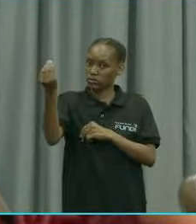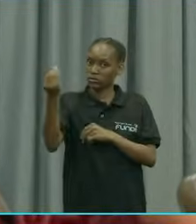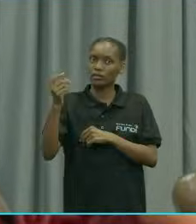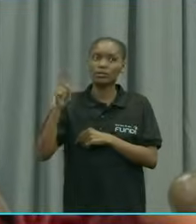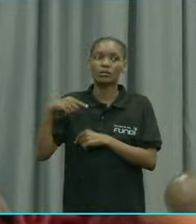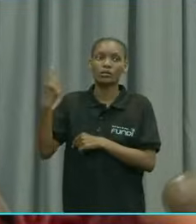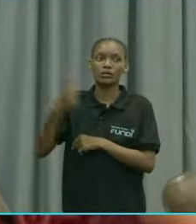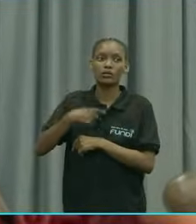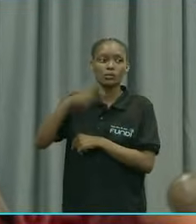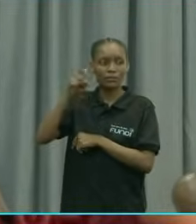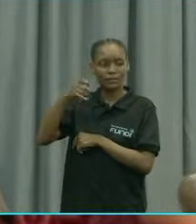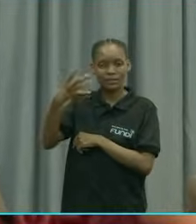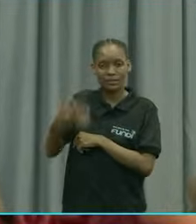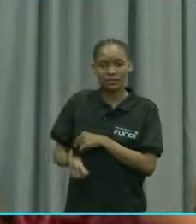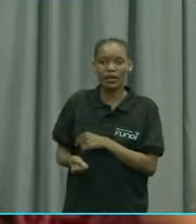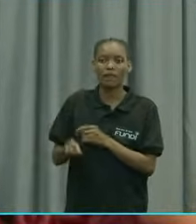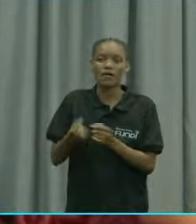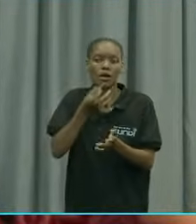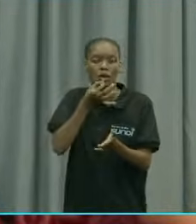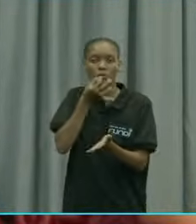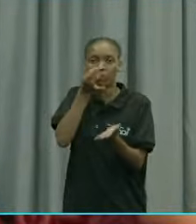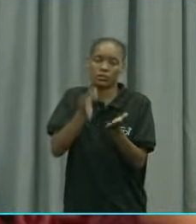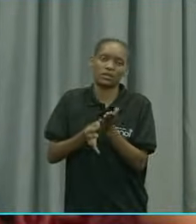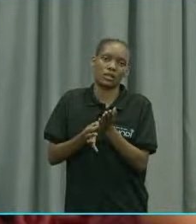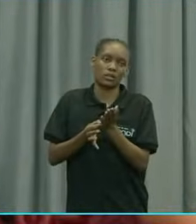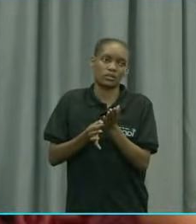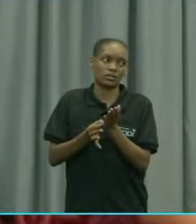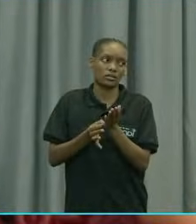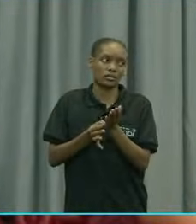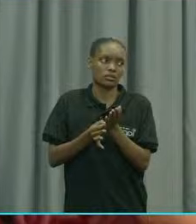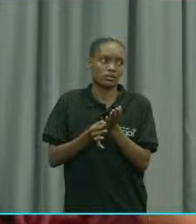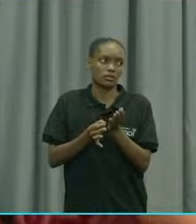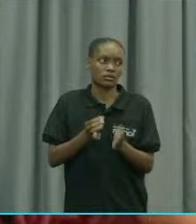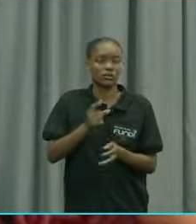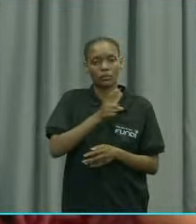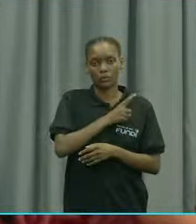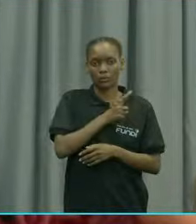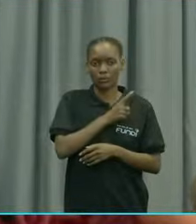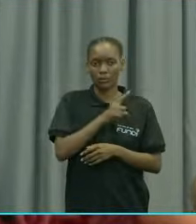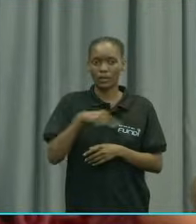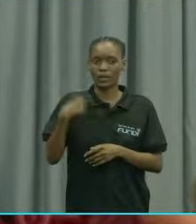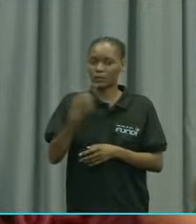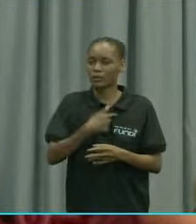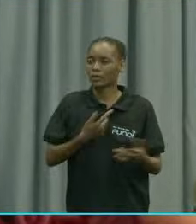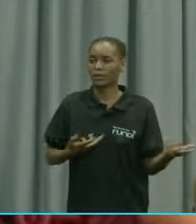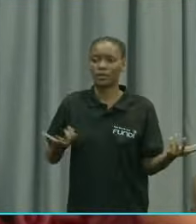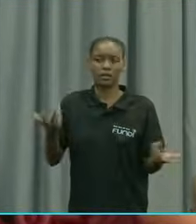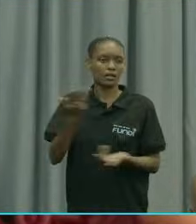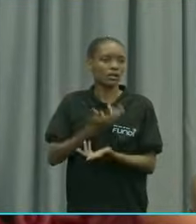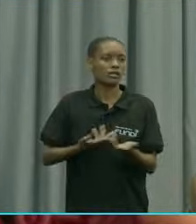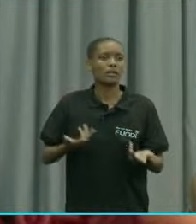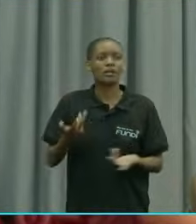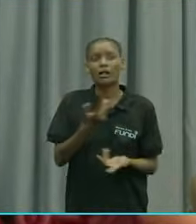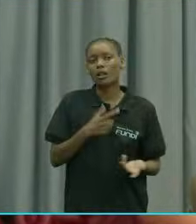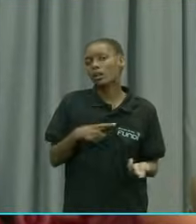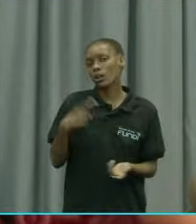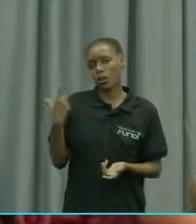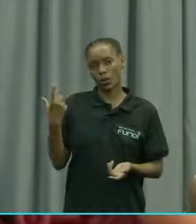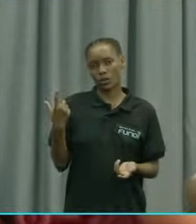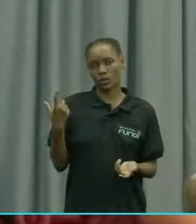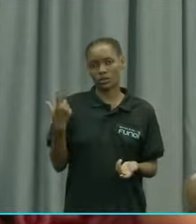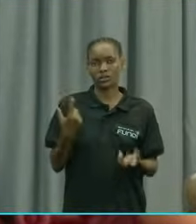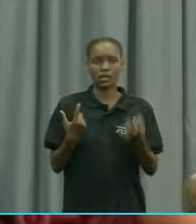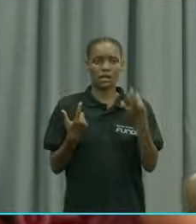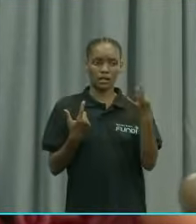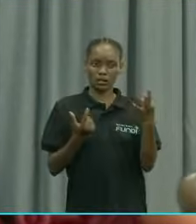directives or proposals, because it's long we have been discussing a three-stream